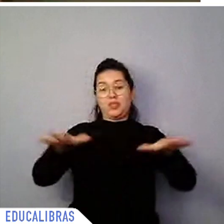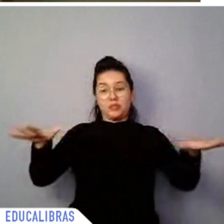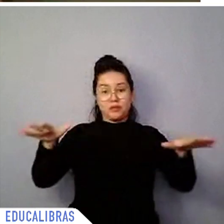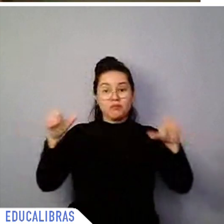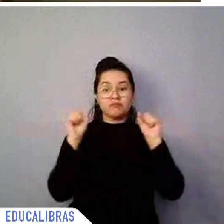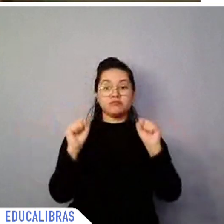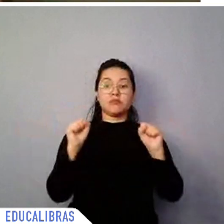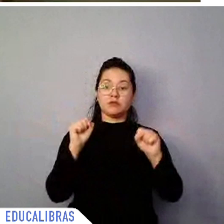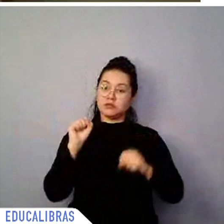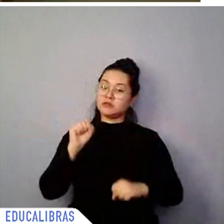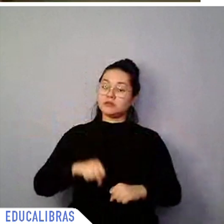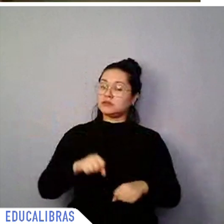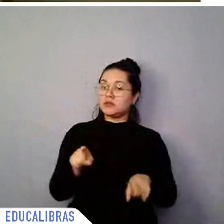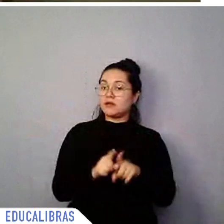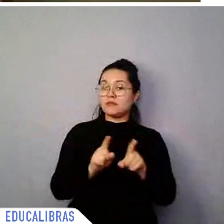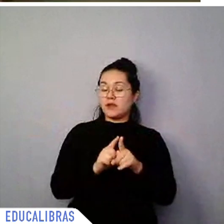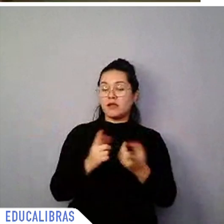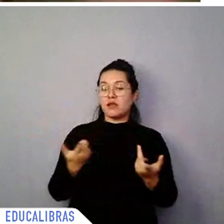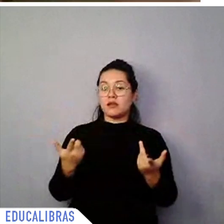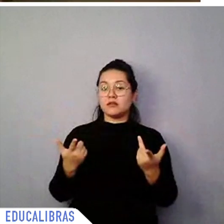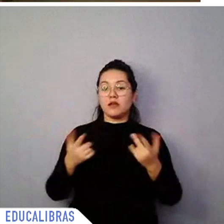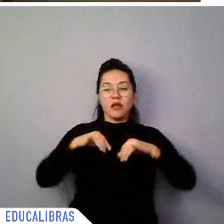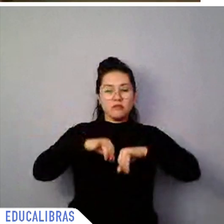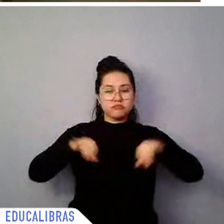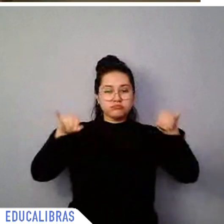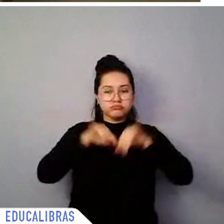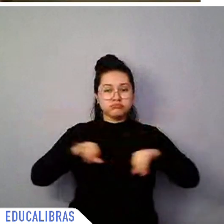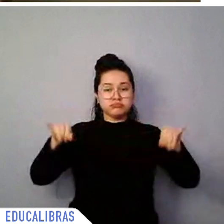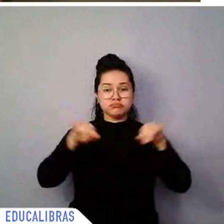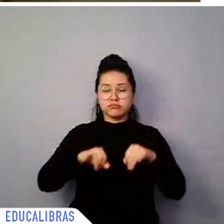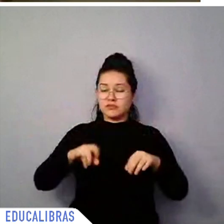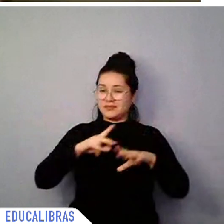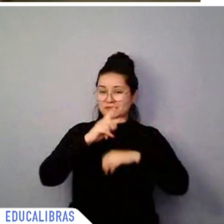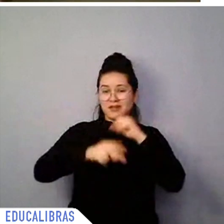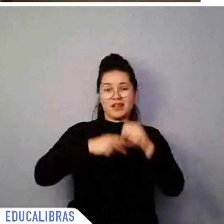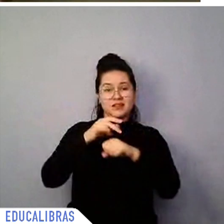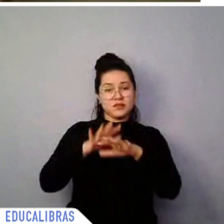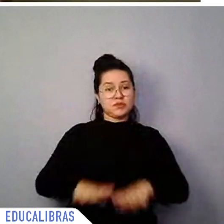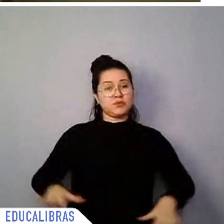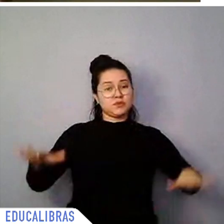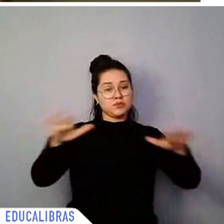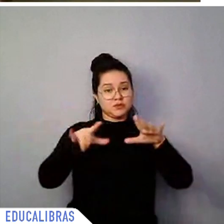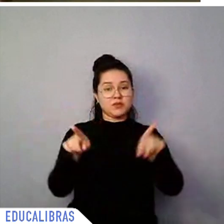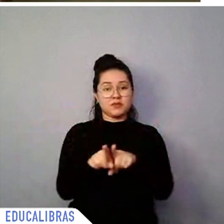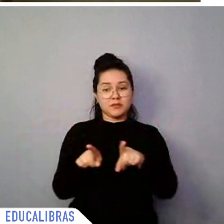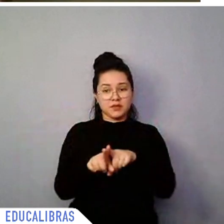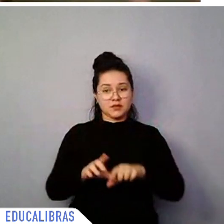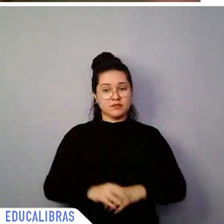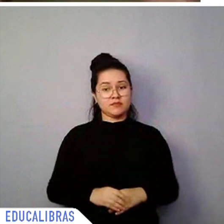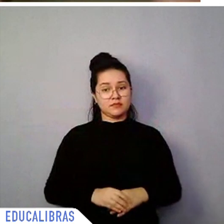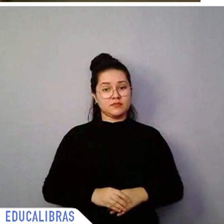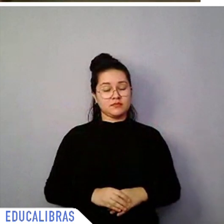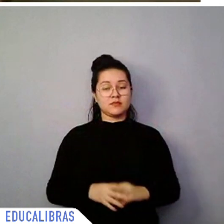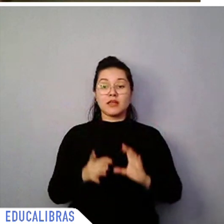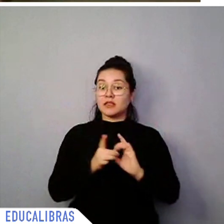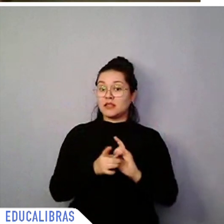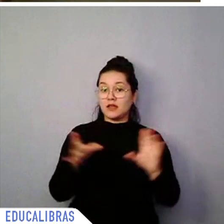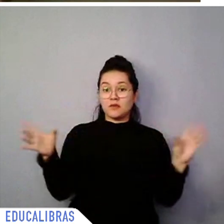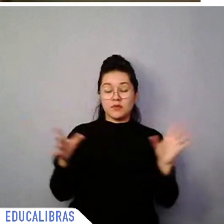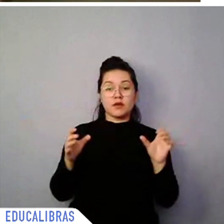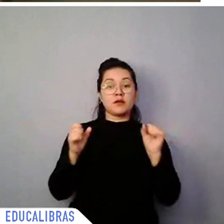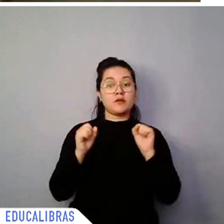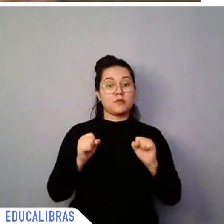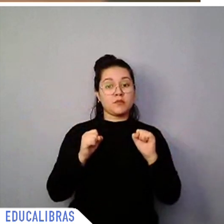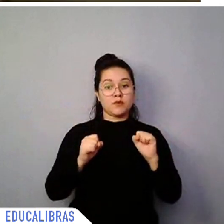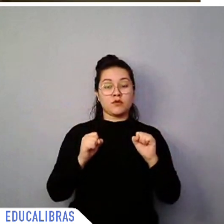other pandemoniums that are going to show up. This is how we are going to improve the institutions, and this is